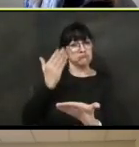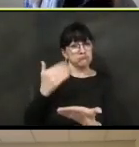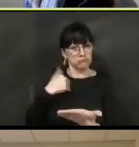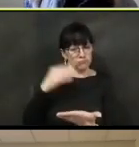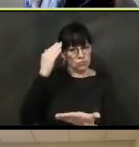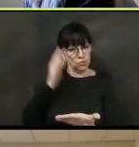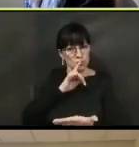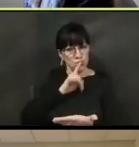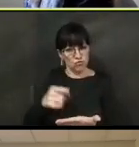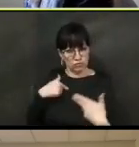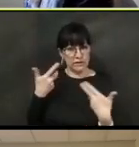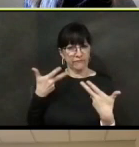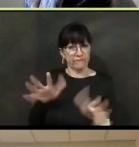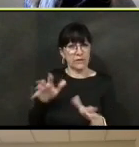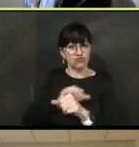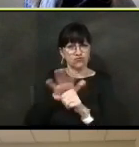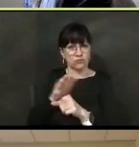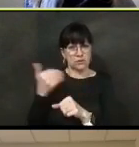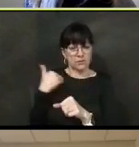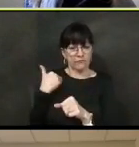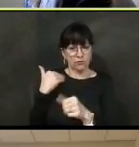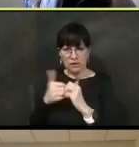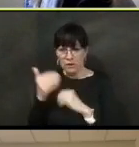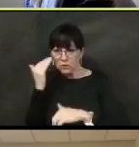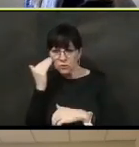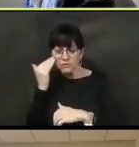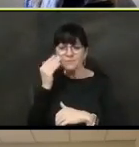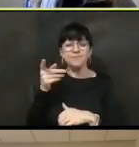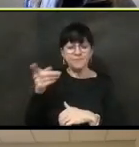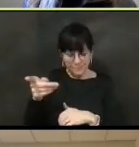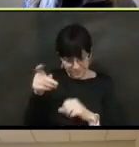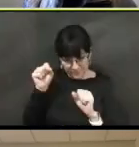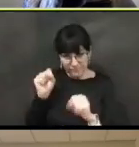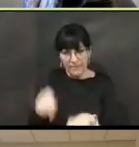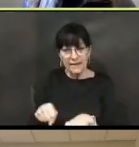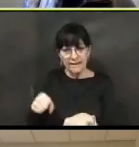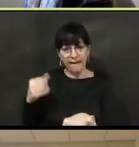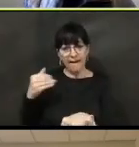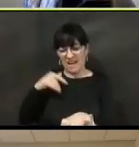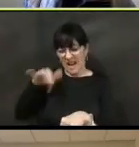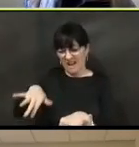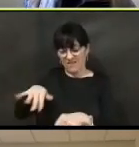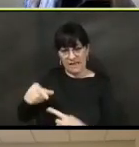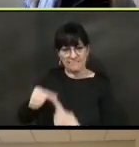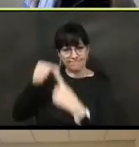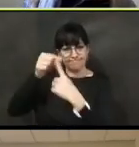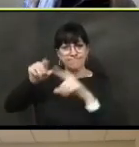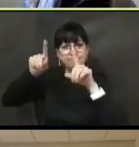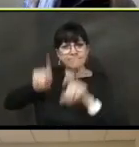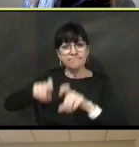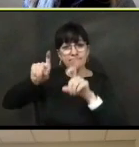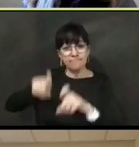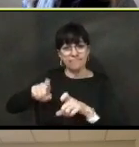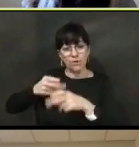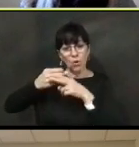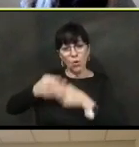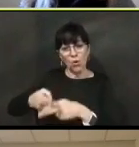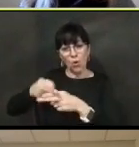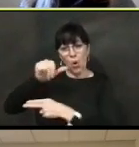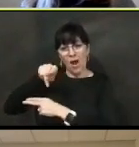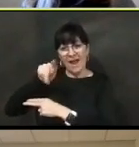providers, as well as urgent care in the not too distant future, where people can find out if they have had the infection. But